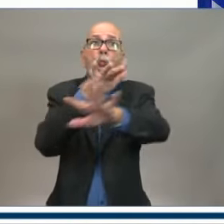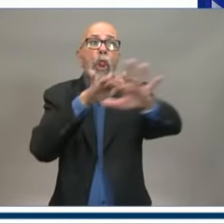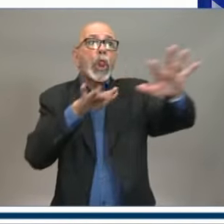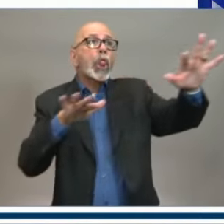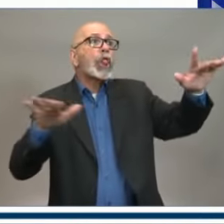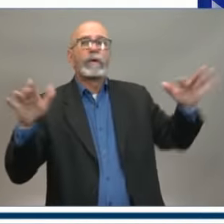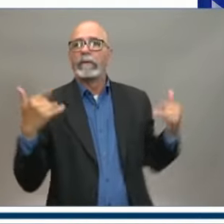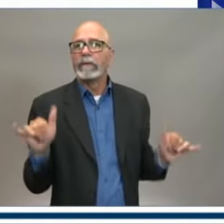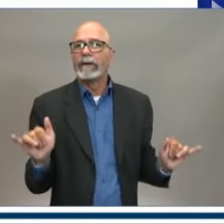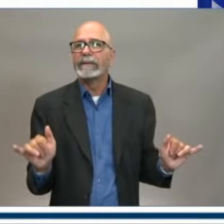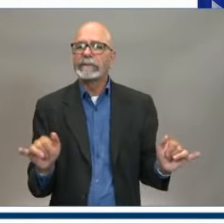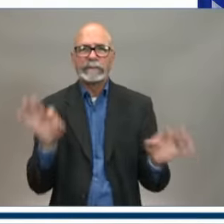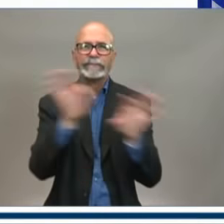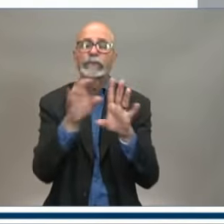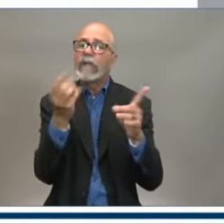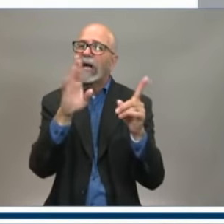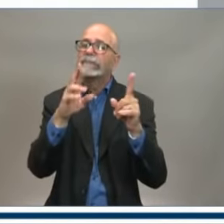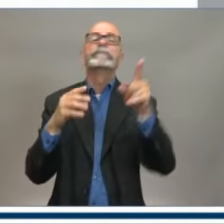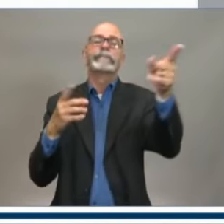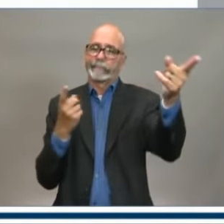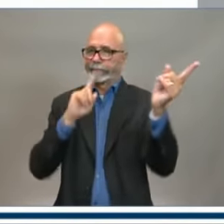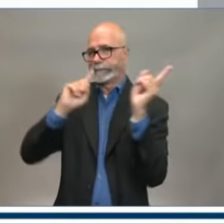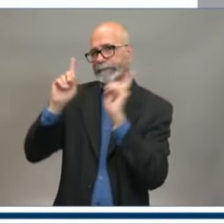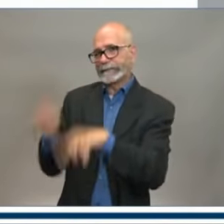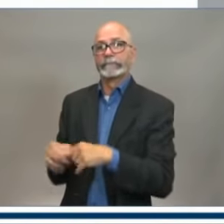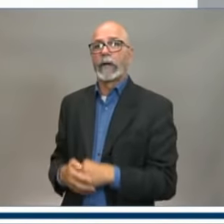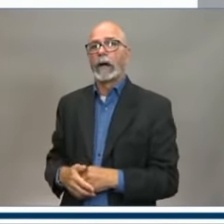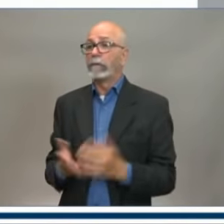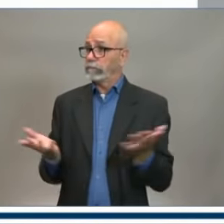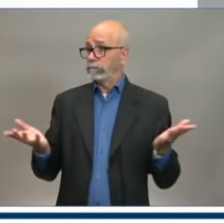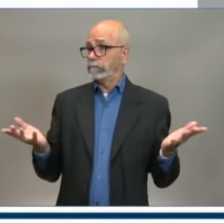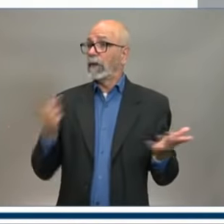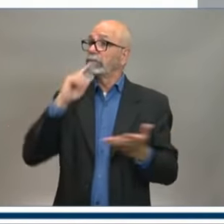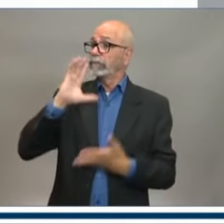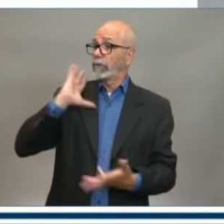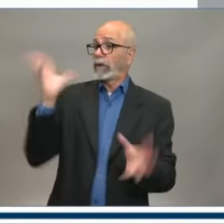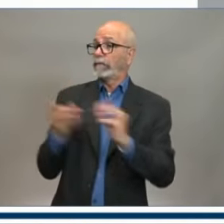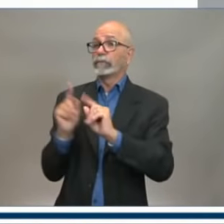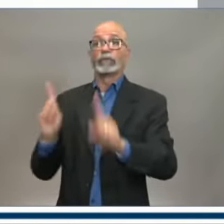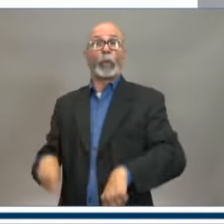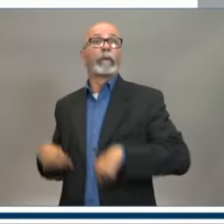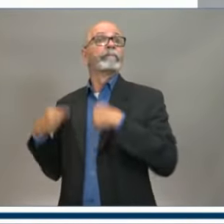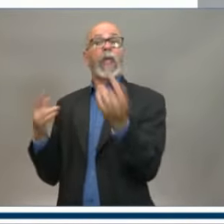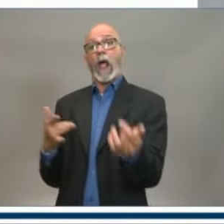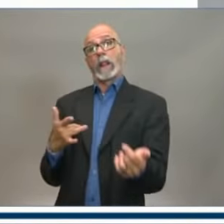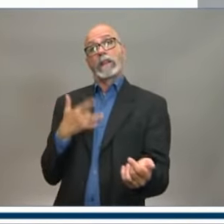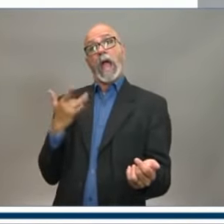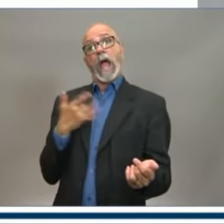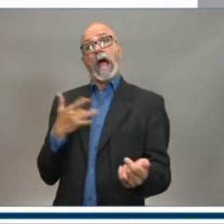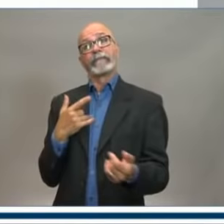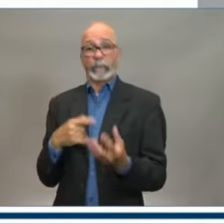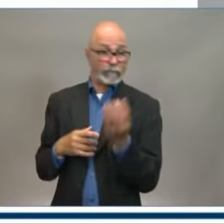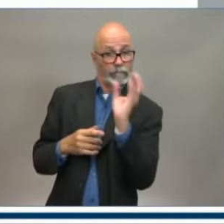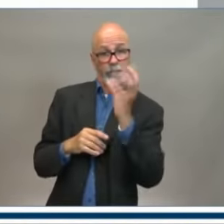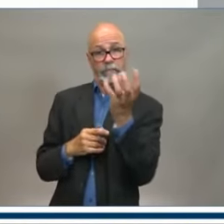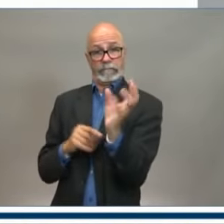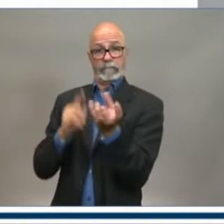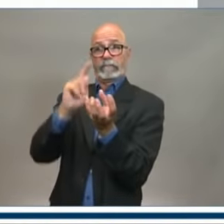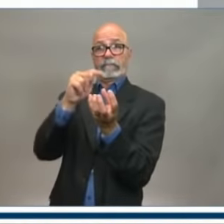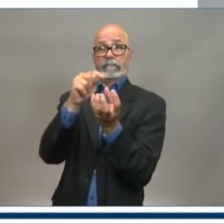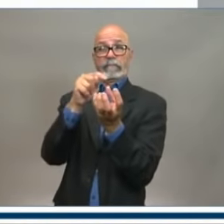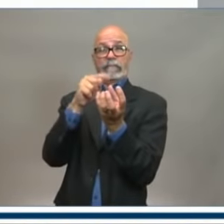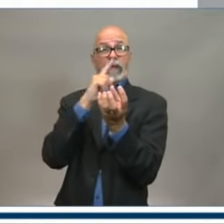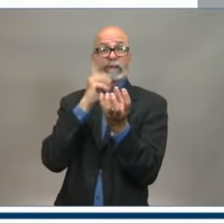cases. We really know that our total number of active cases is essentially zero. So we've